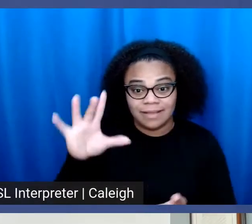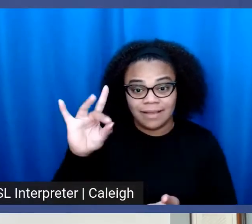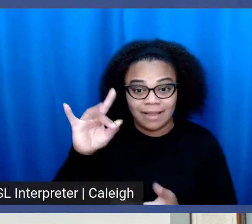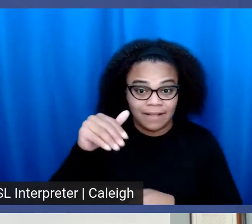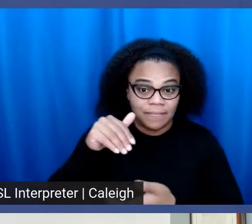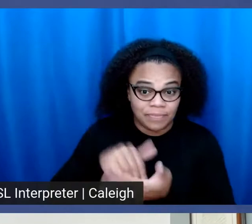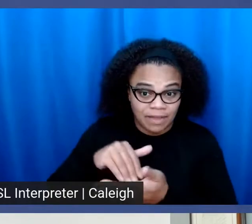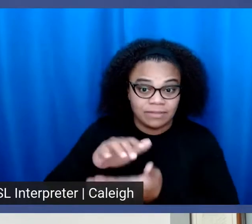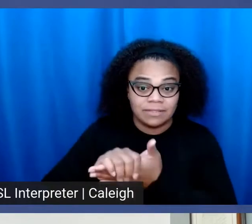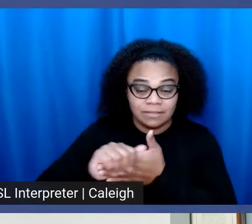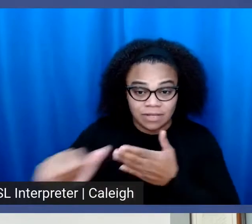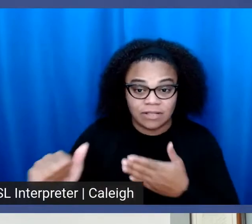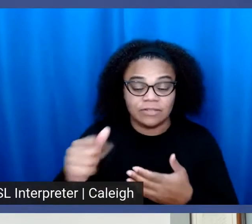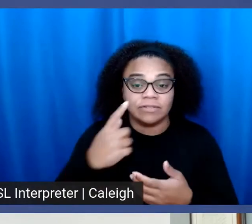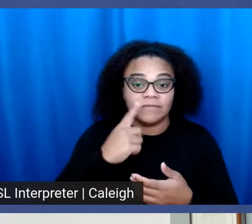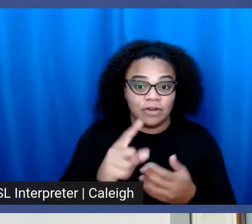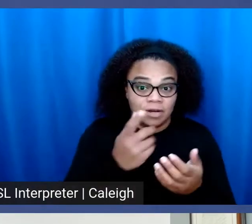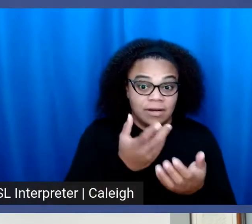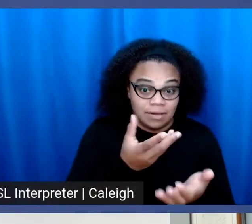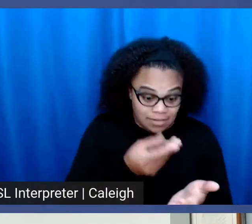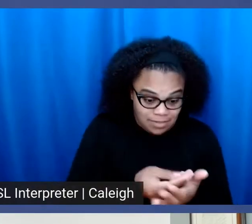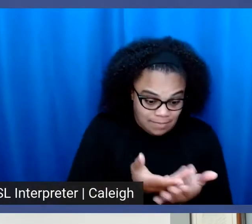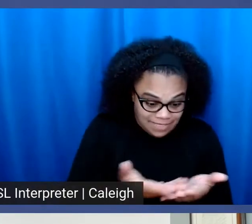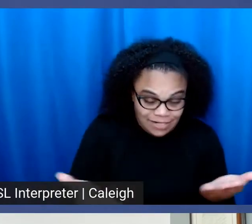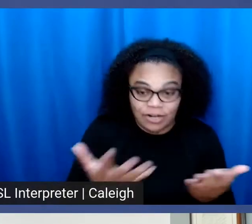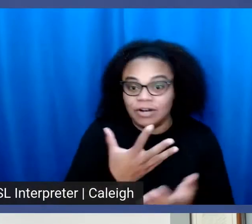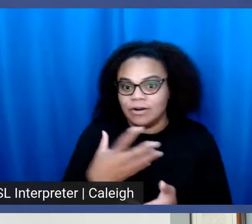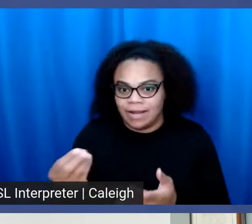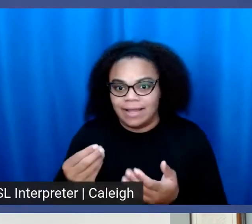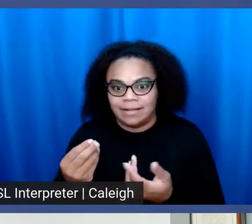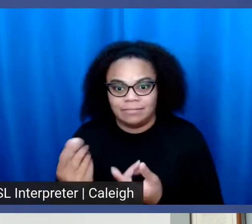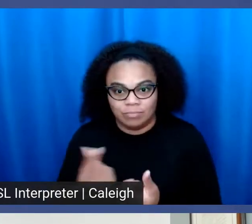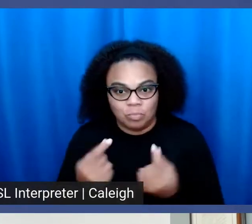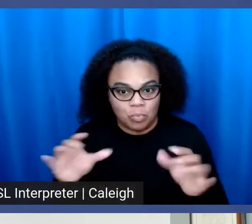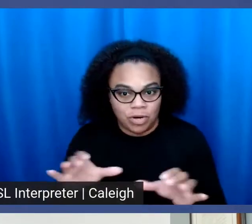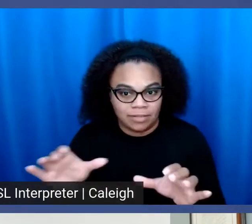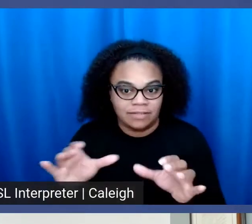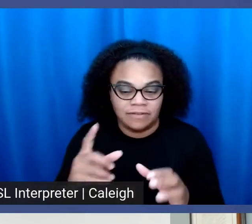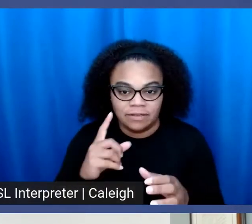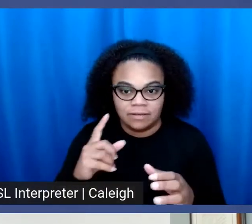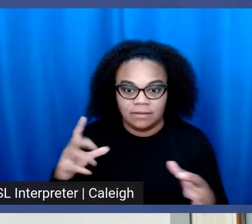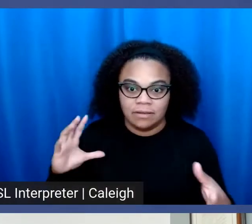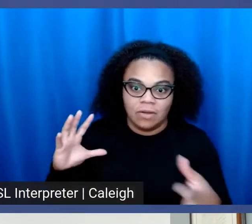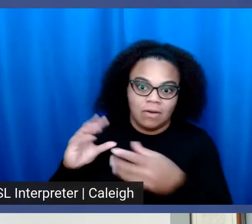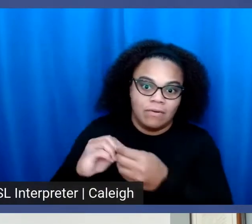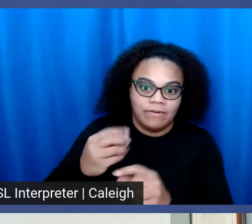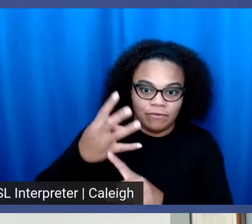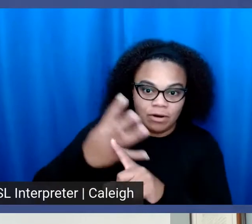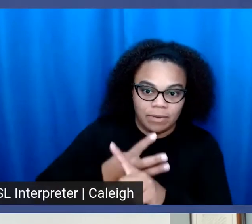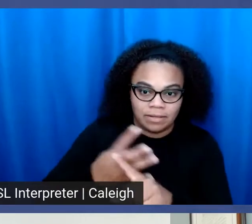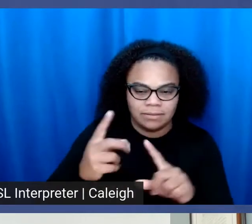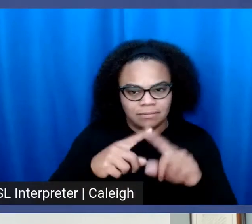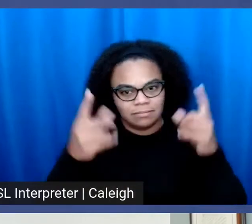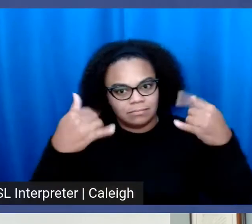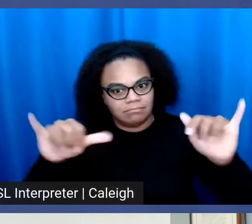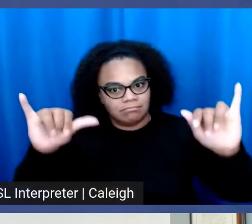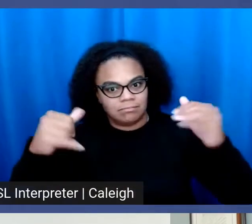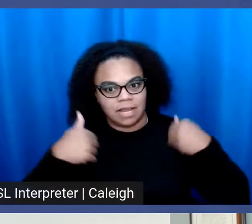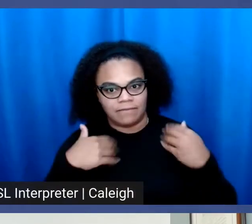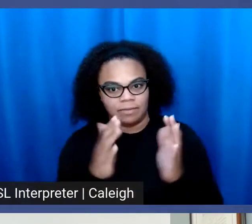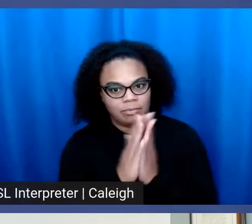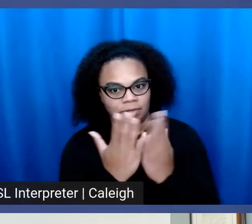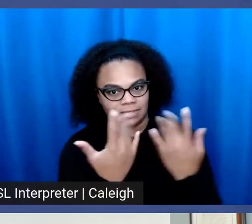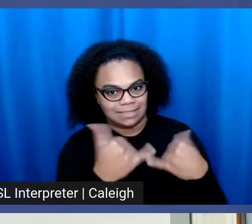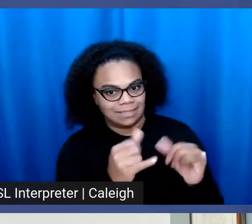and productivity over the course of 4 months to do what now? Have the books sit on the library shelf exactly as they were